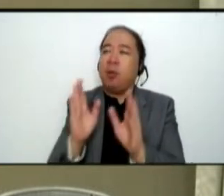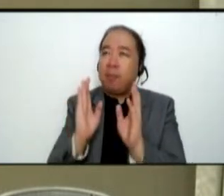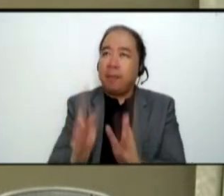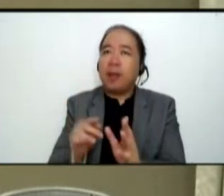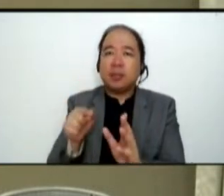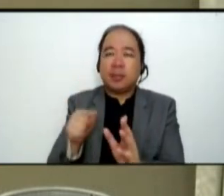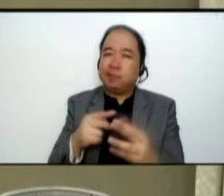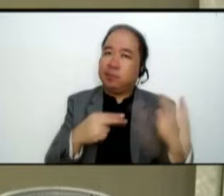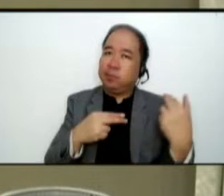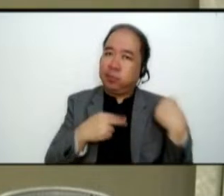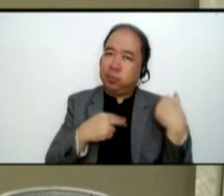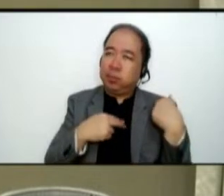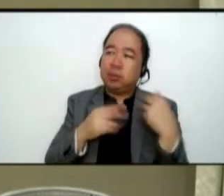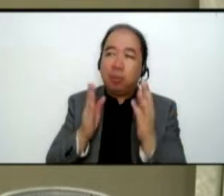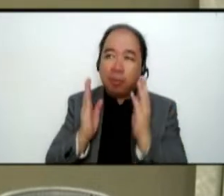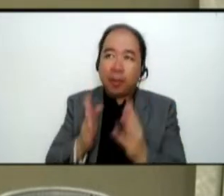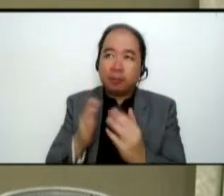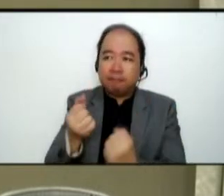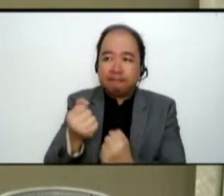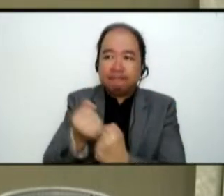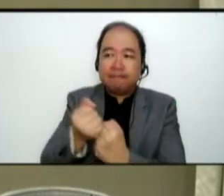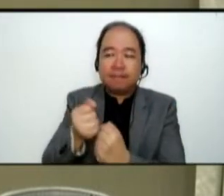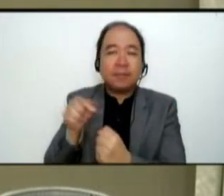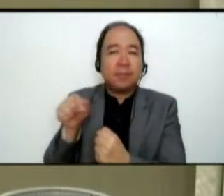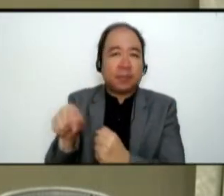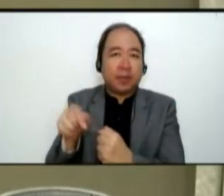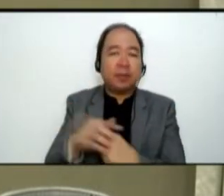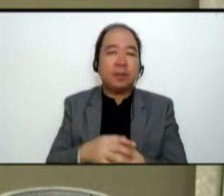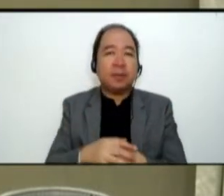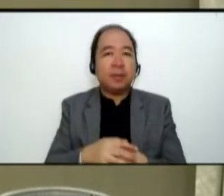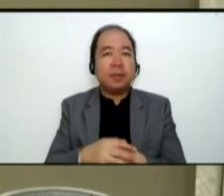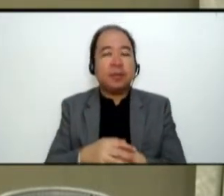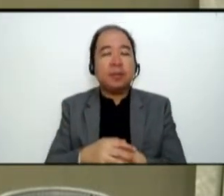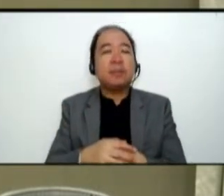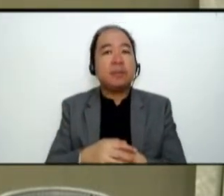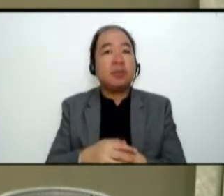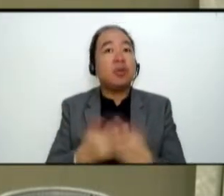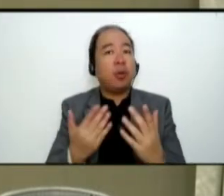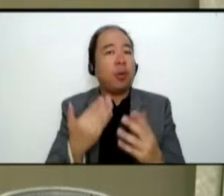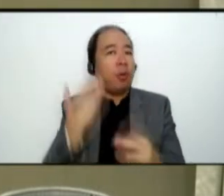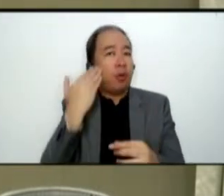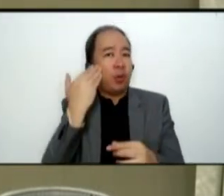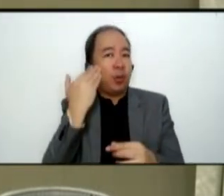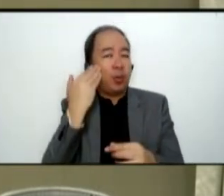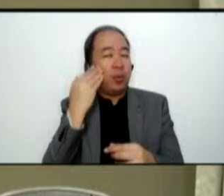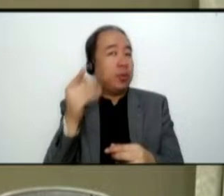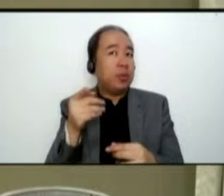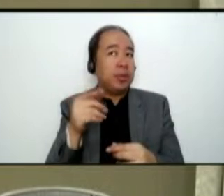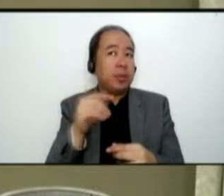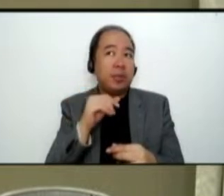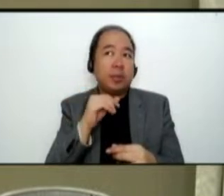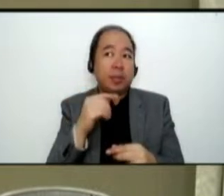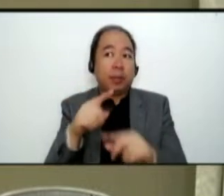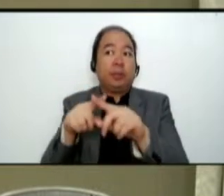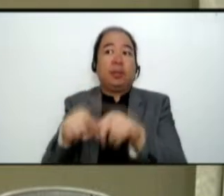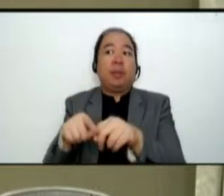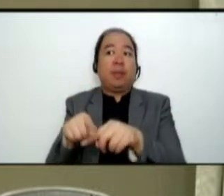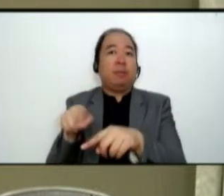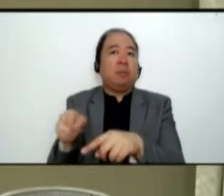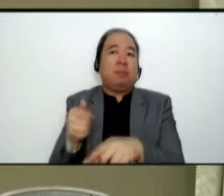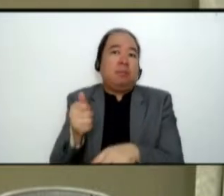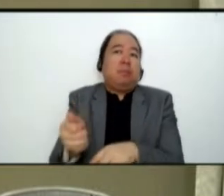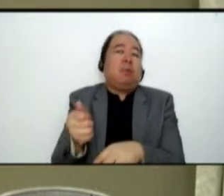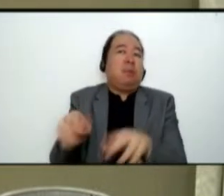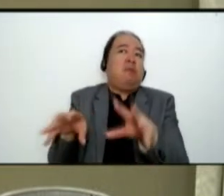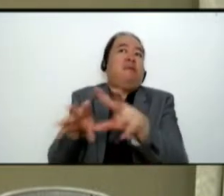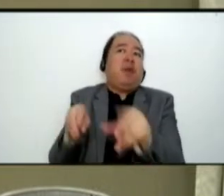it fully. Having said that, we do recognize that not just relying it on the family or